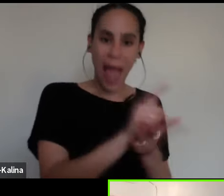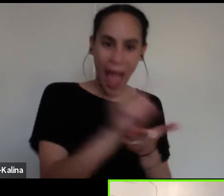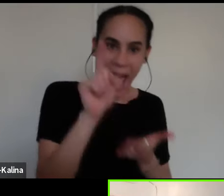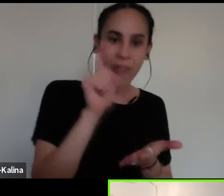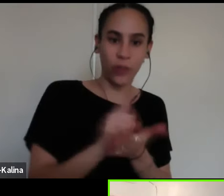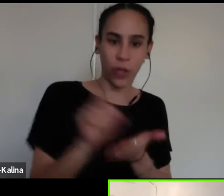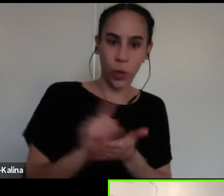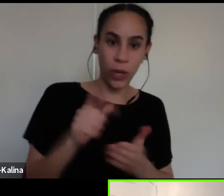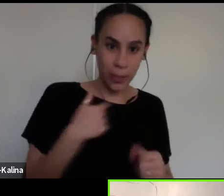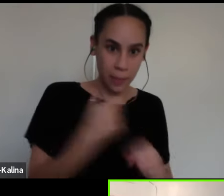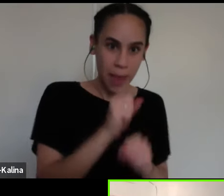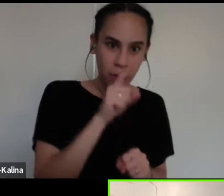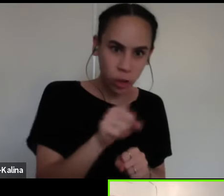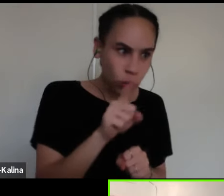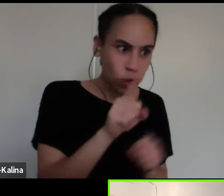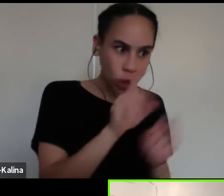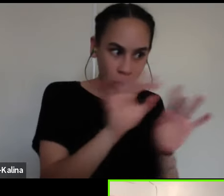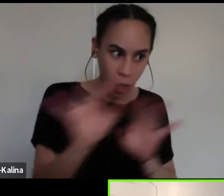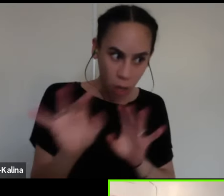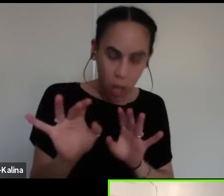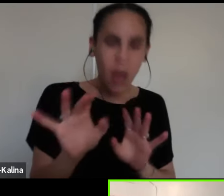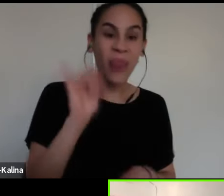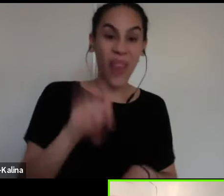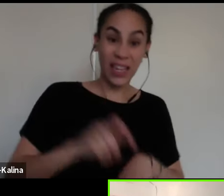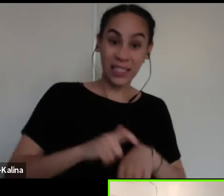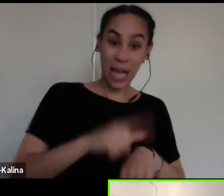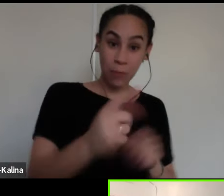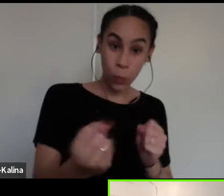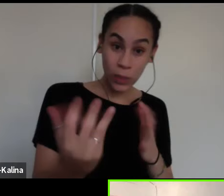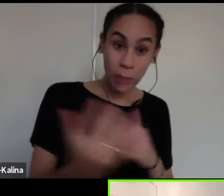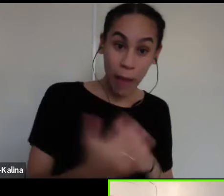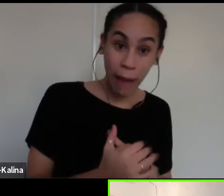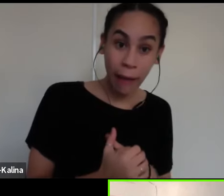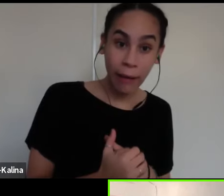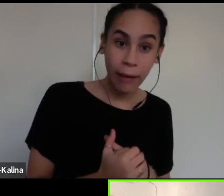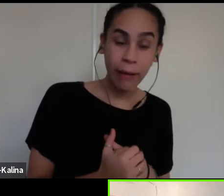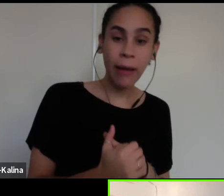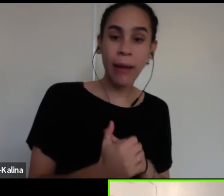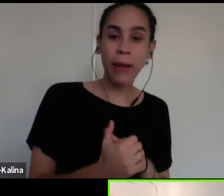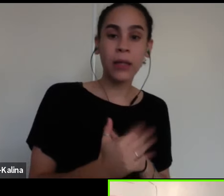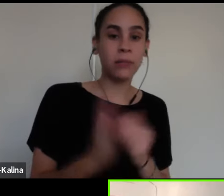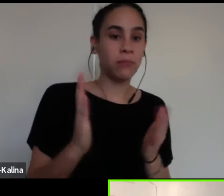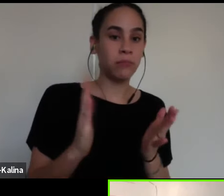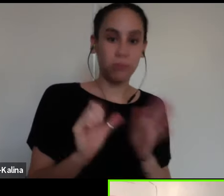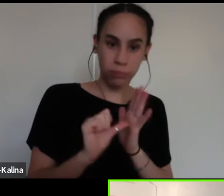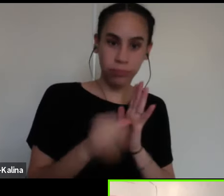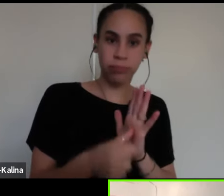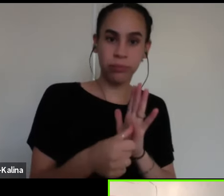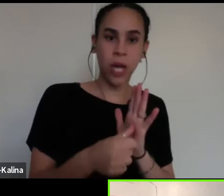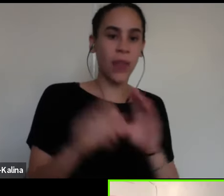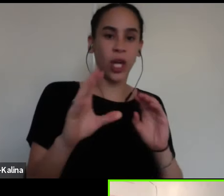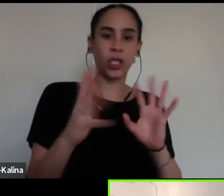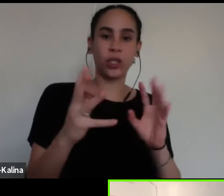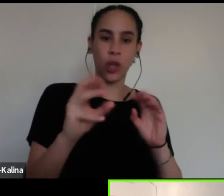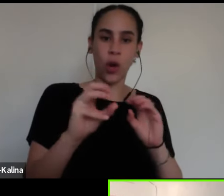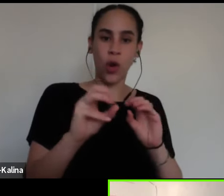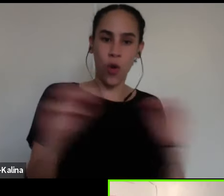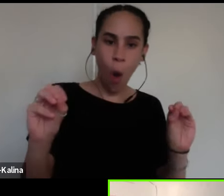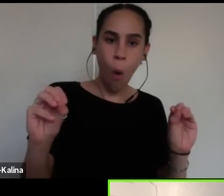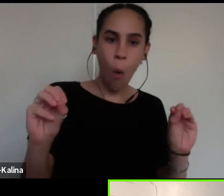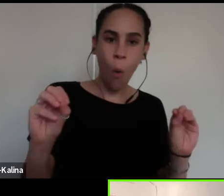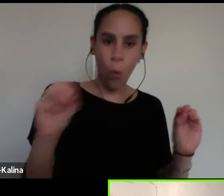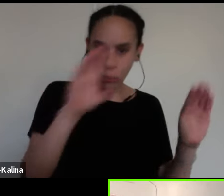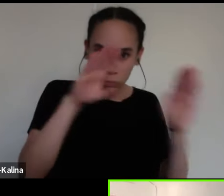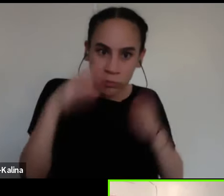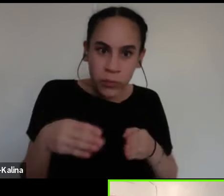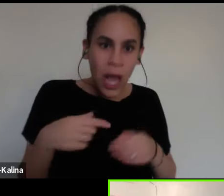And that time that you spend is, again, no agenda. That's not a time to report out how you're